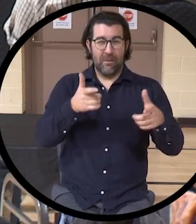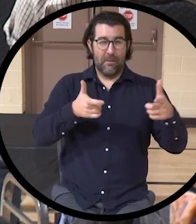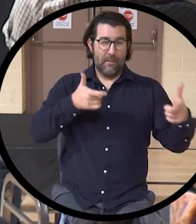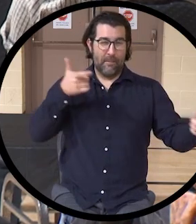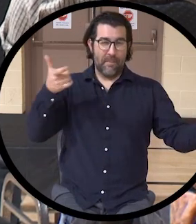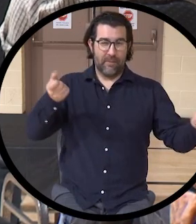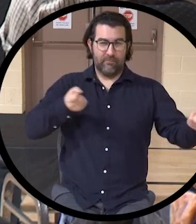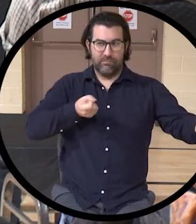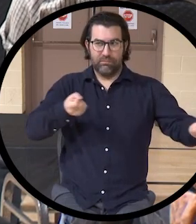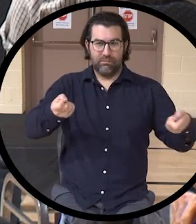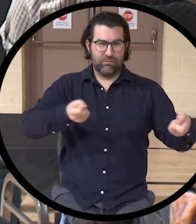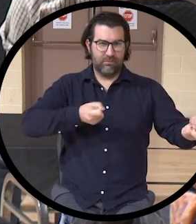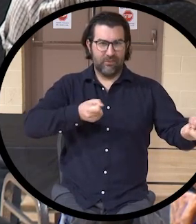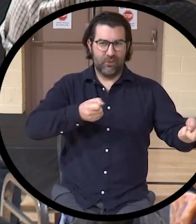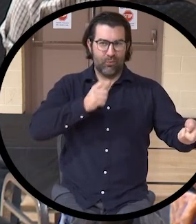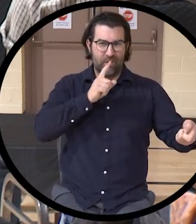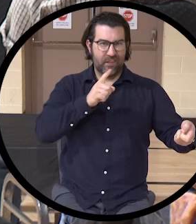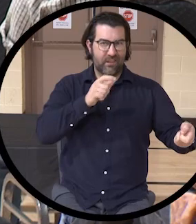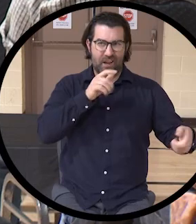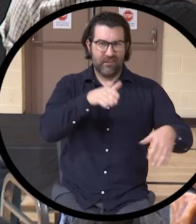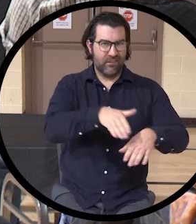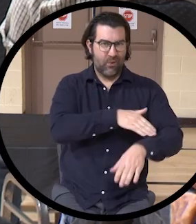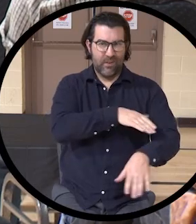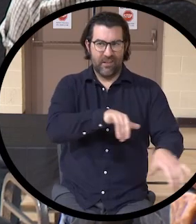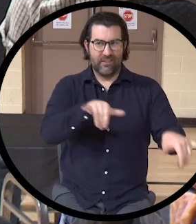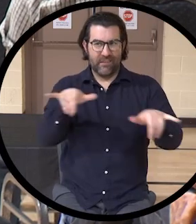not slowing down as much as maybe desired.